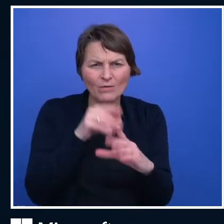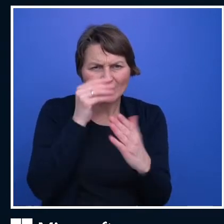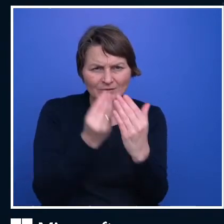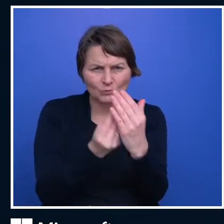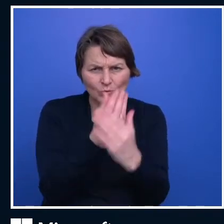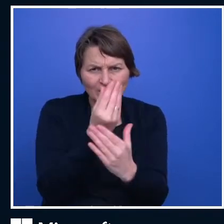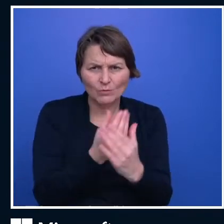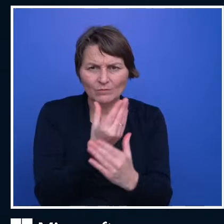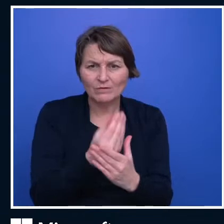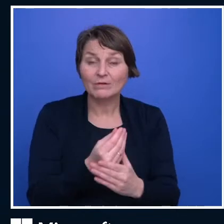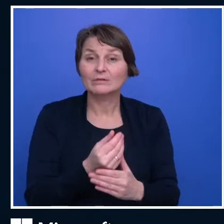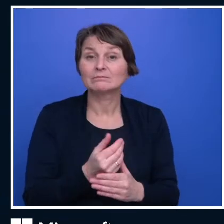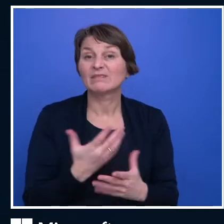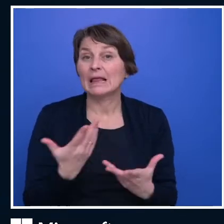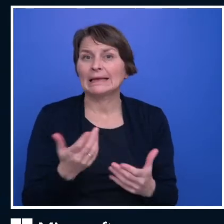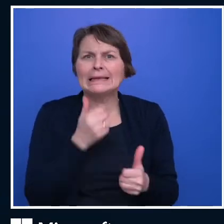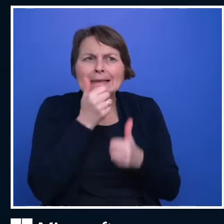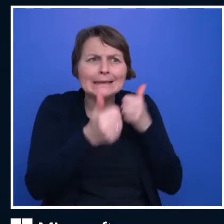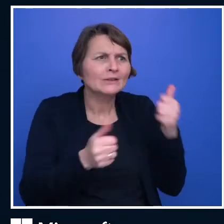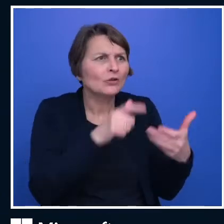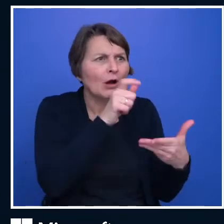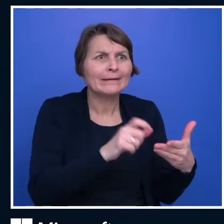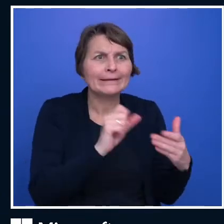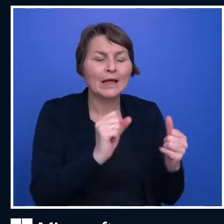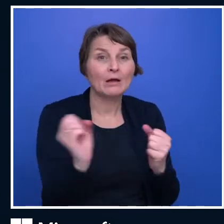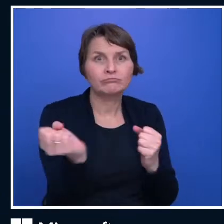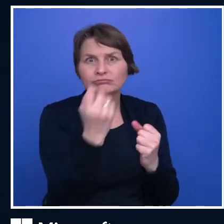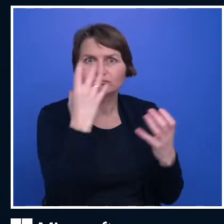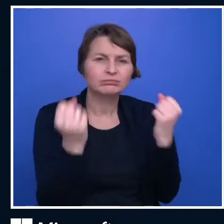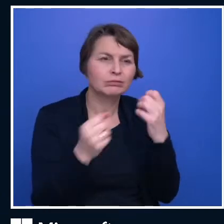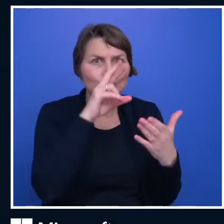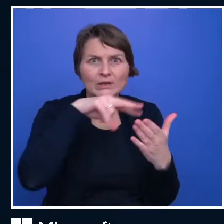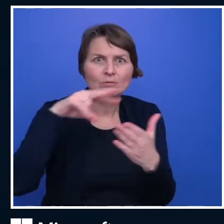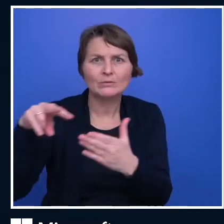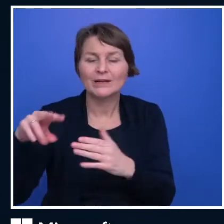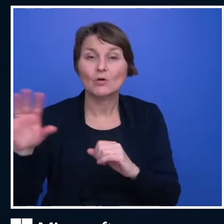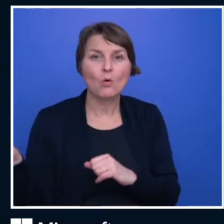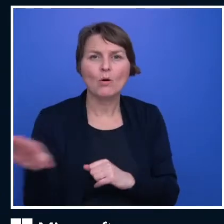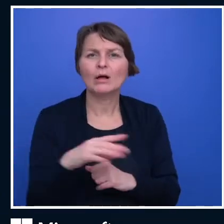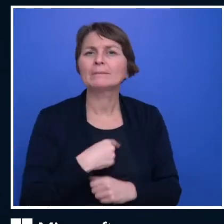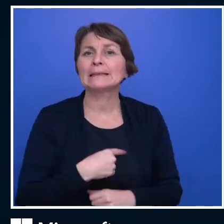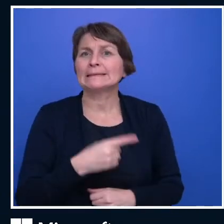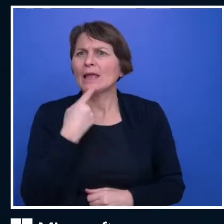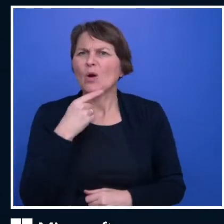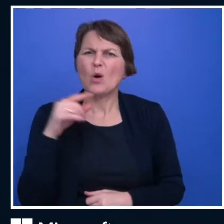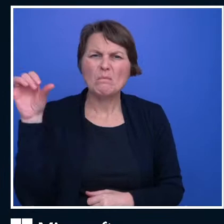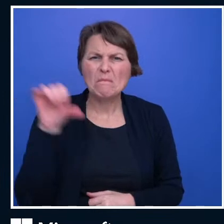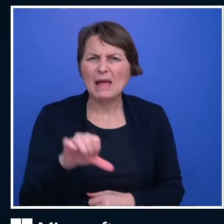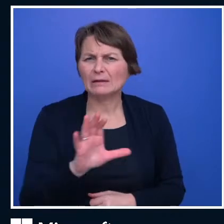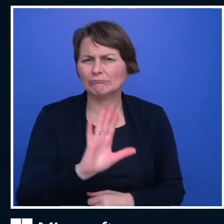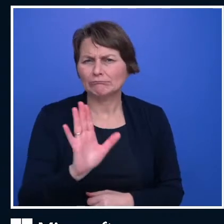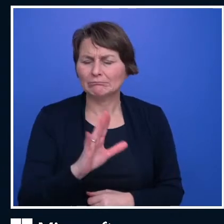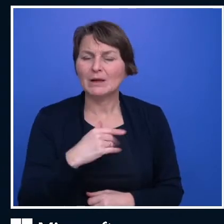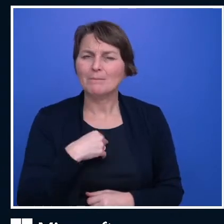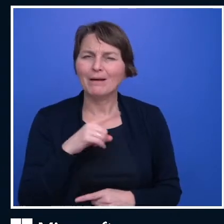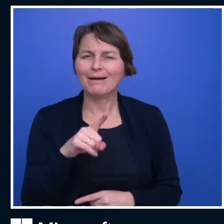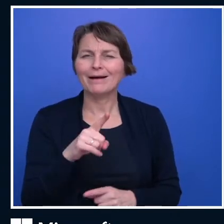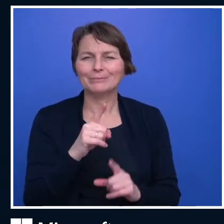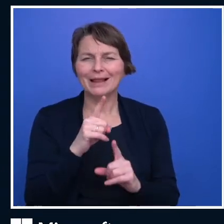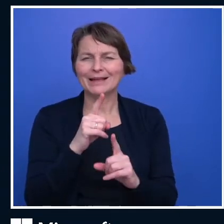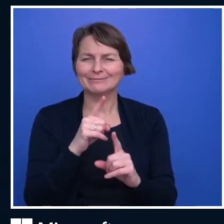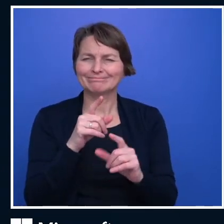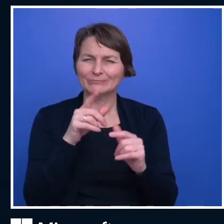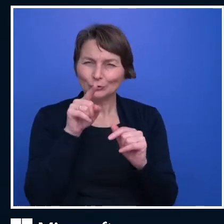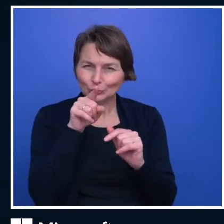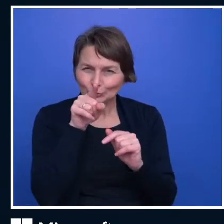is of your use now. I'm not speaking that those articles are not good or those articles are not up to the mark, but try to focus that, yes,